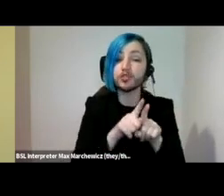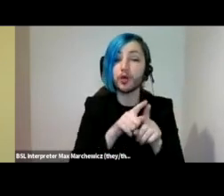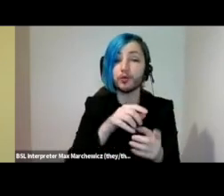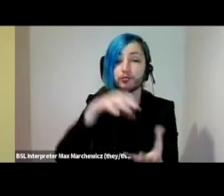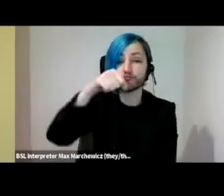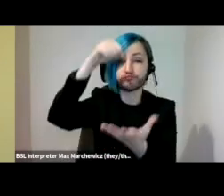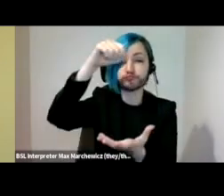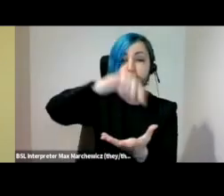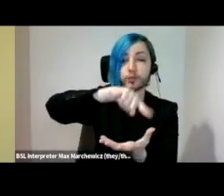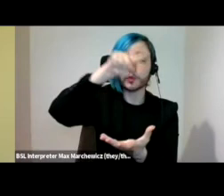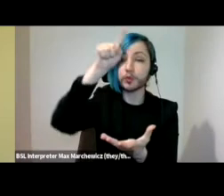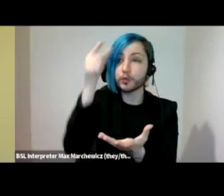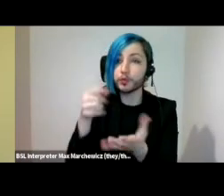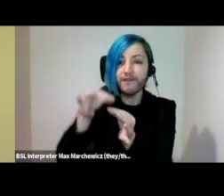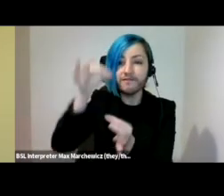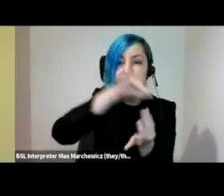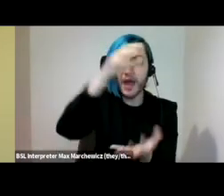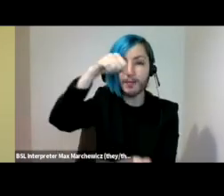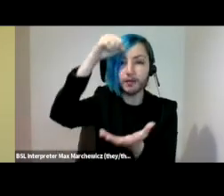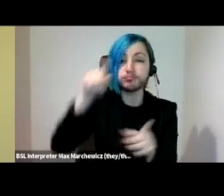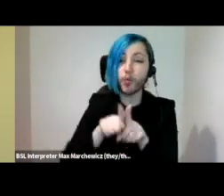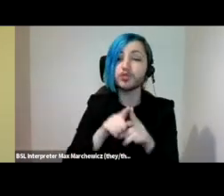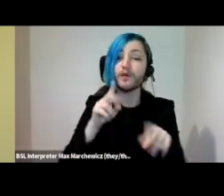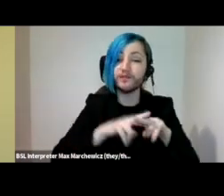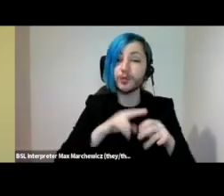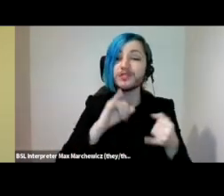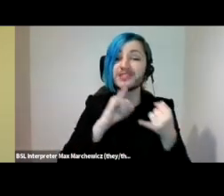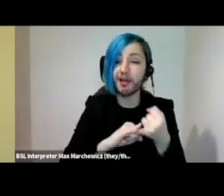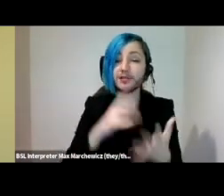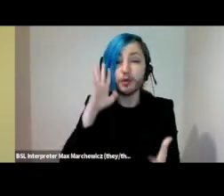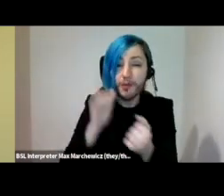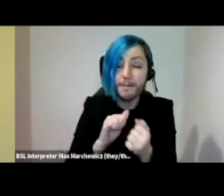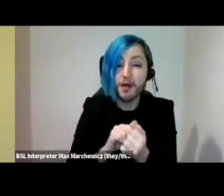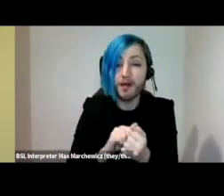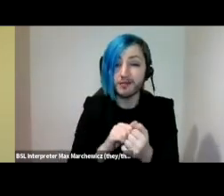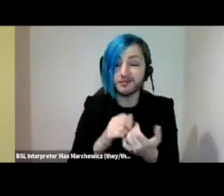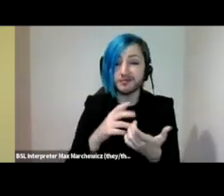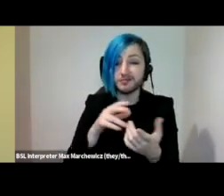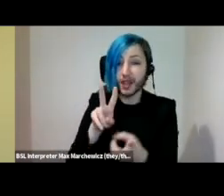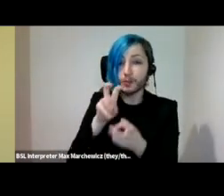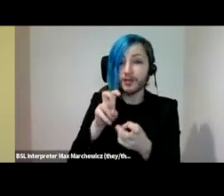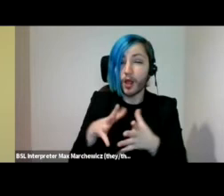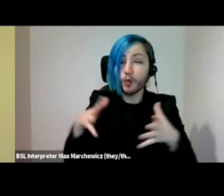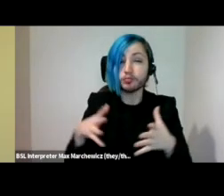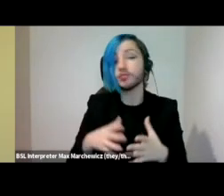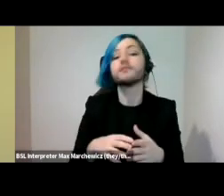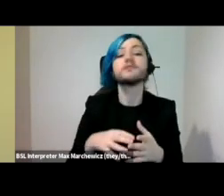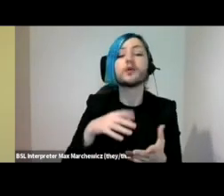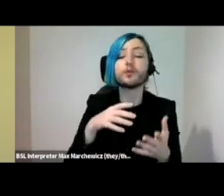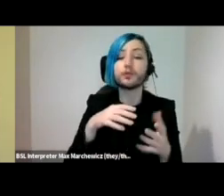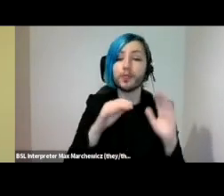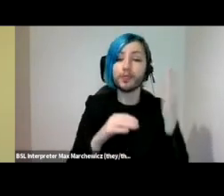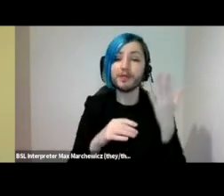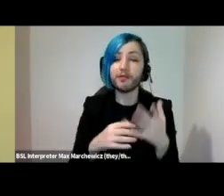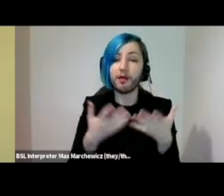these are large observatories. So the mirrors that we're talking about here are about 40 kilograms.